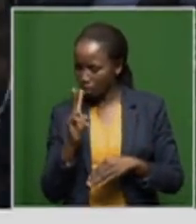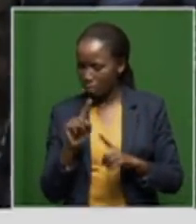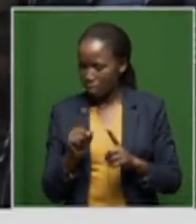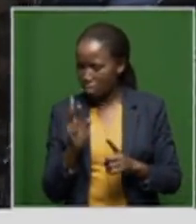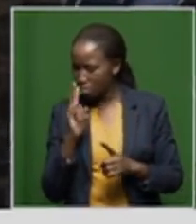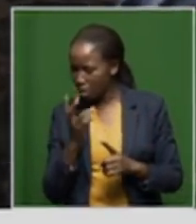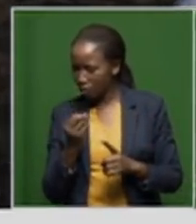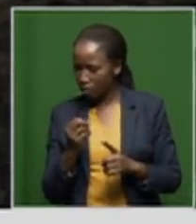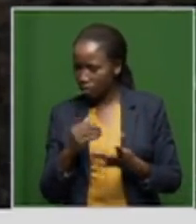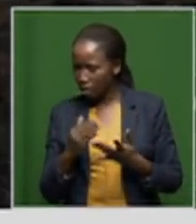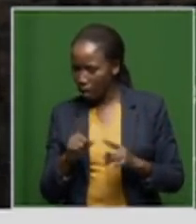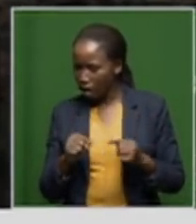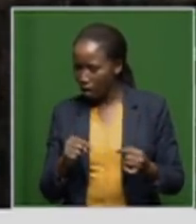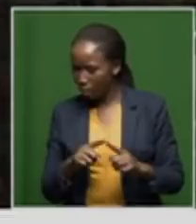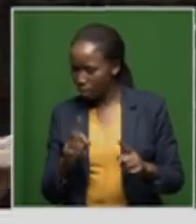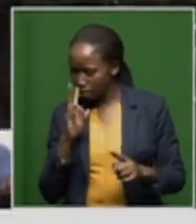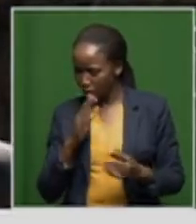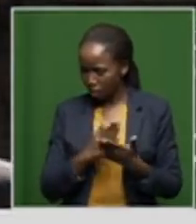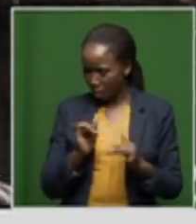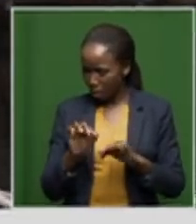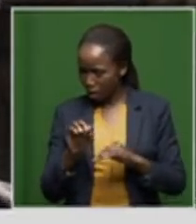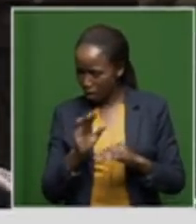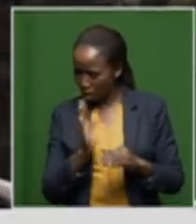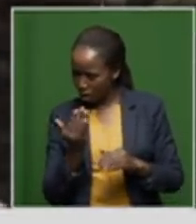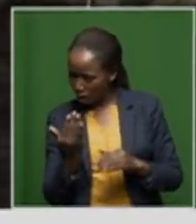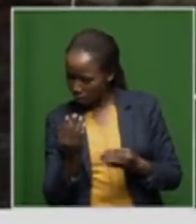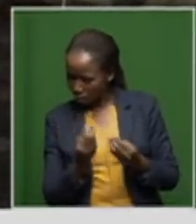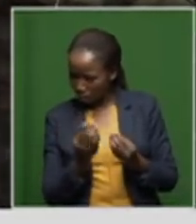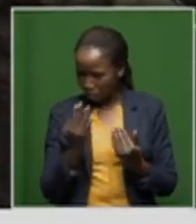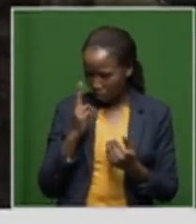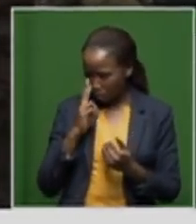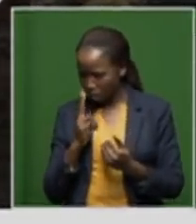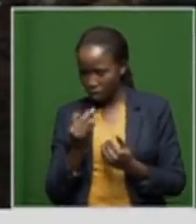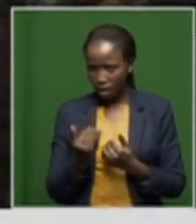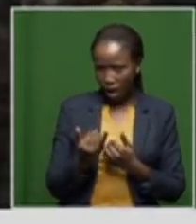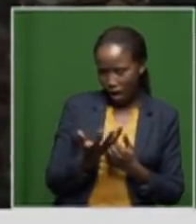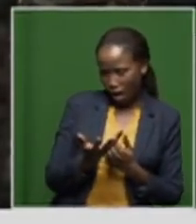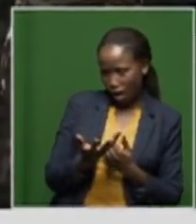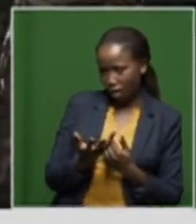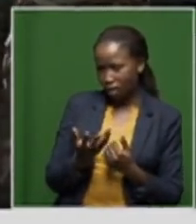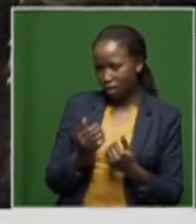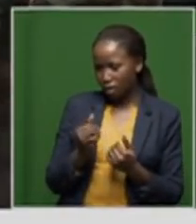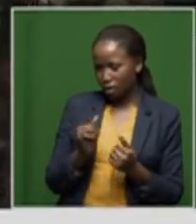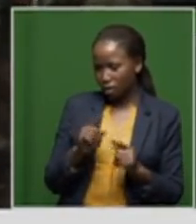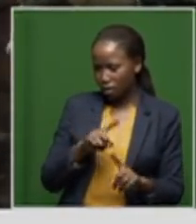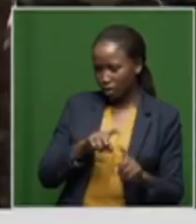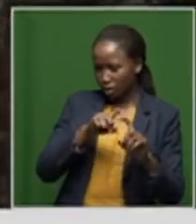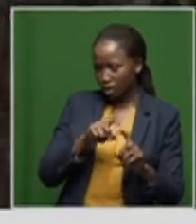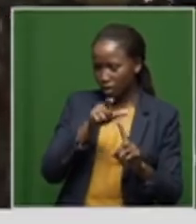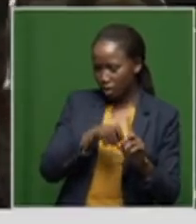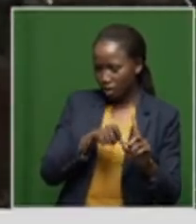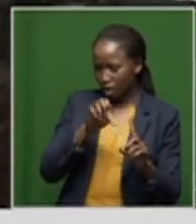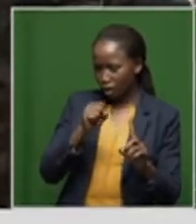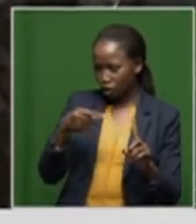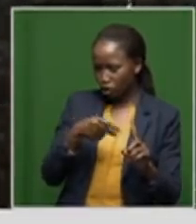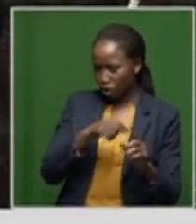little huddle, but there is some movement now coming out. I foresee that the suspended Secretary General of the